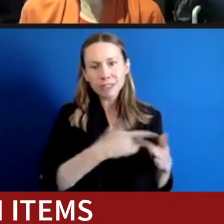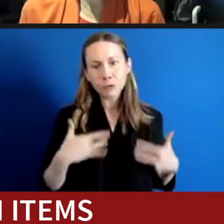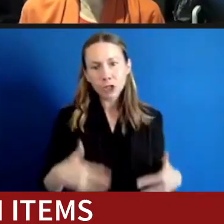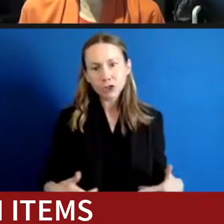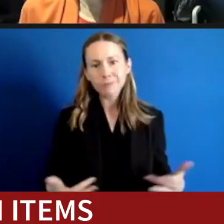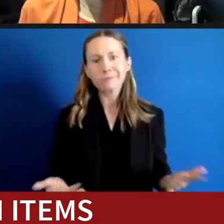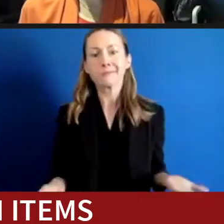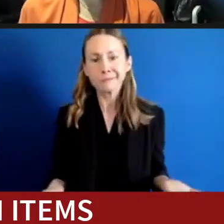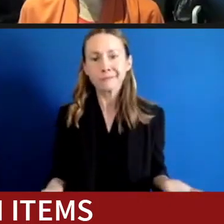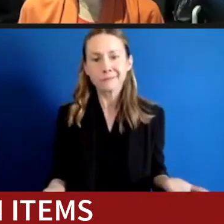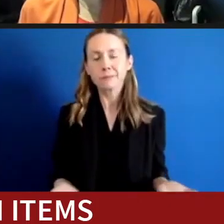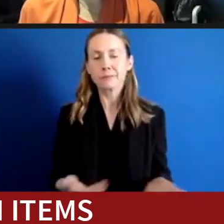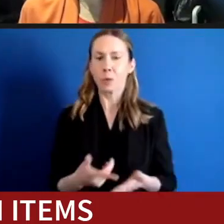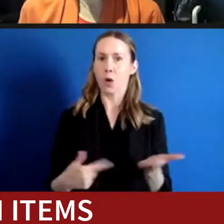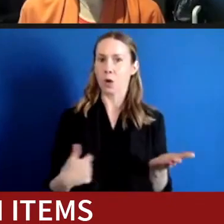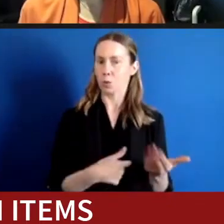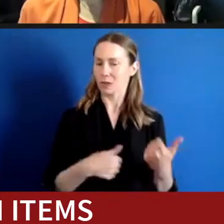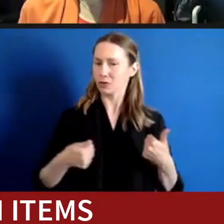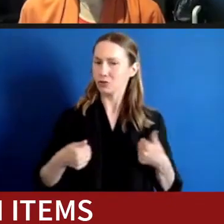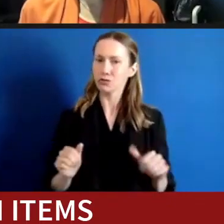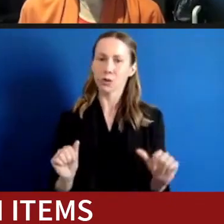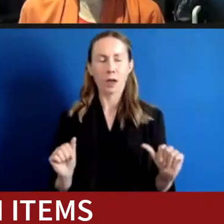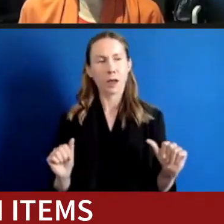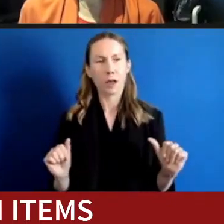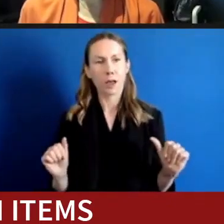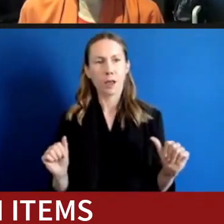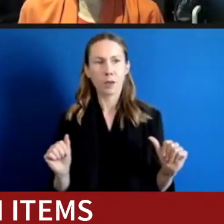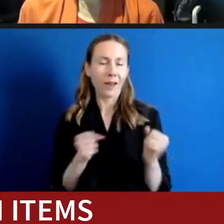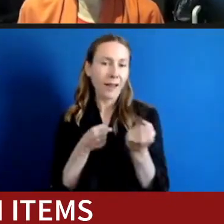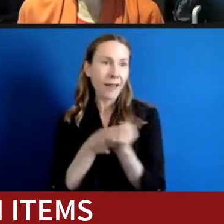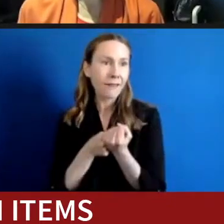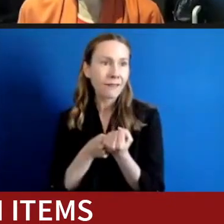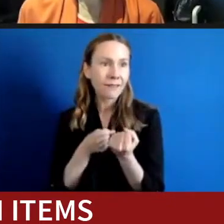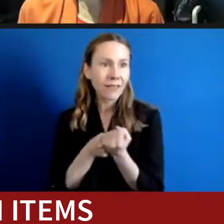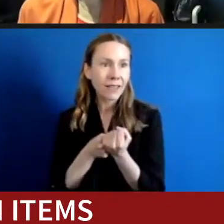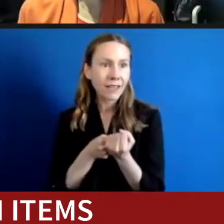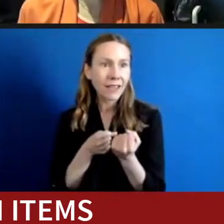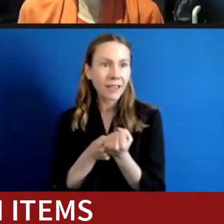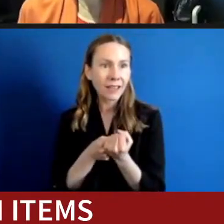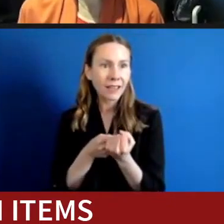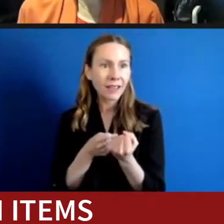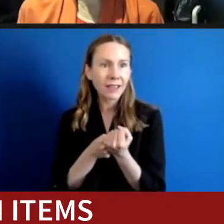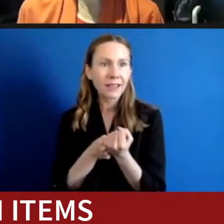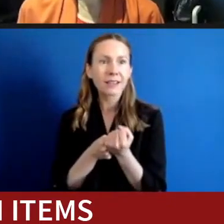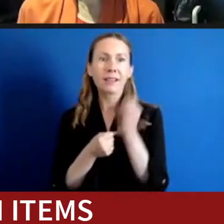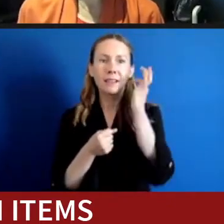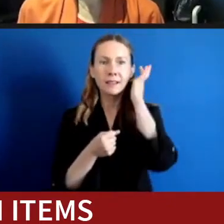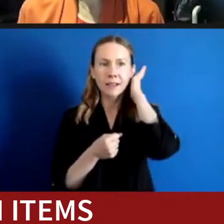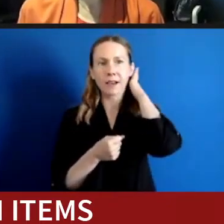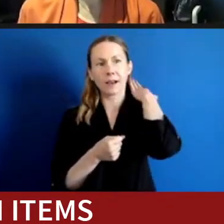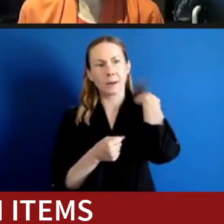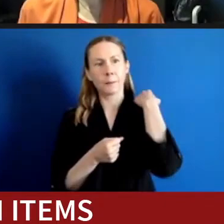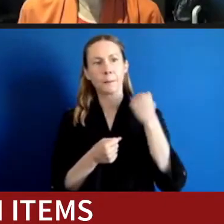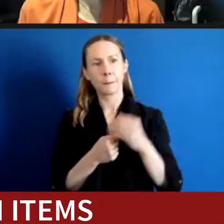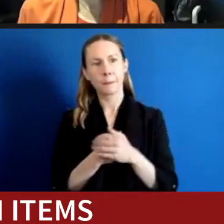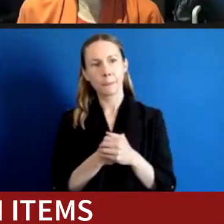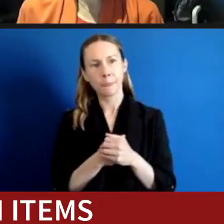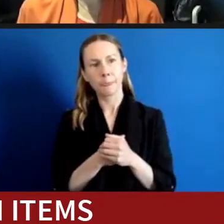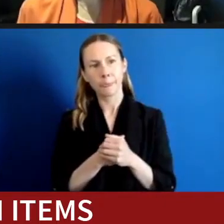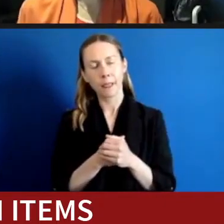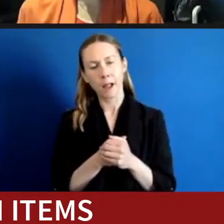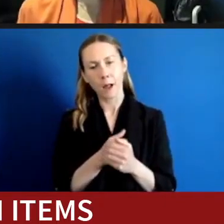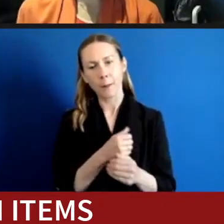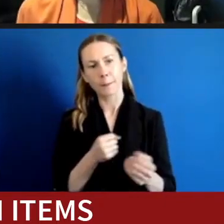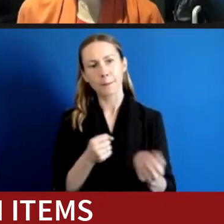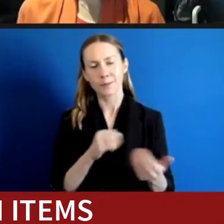we've really kind of tried to advocate for is the recognition that all humans